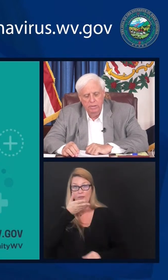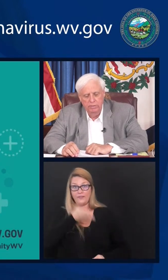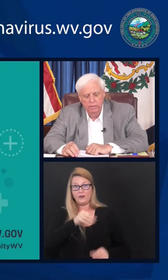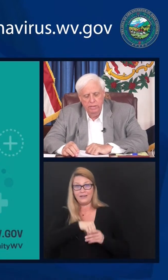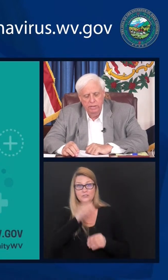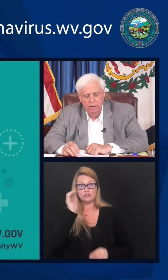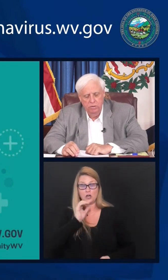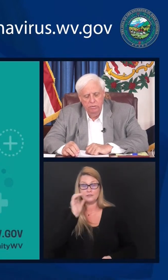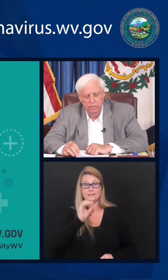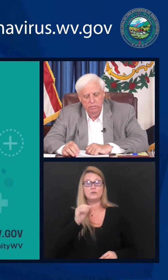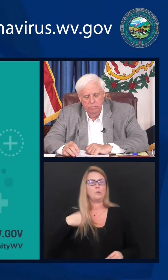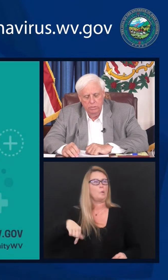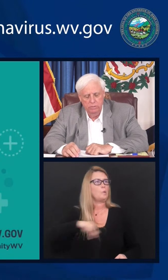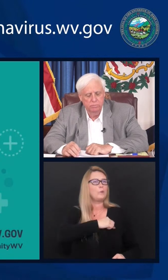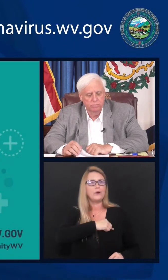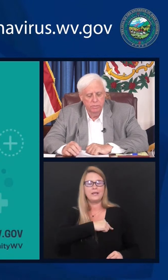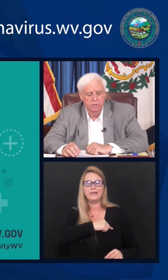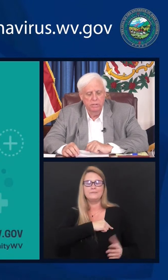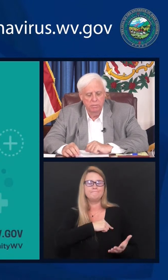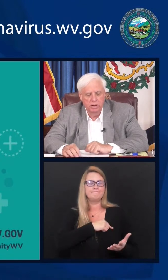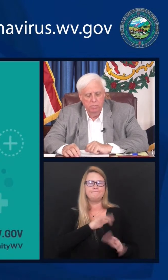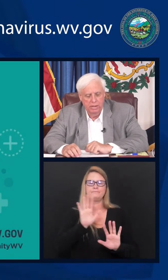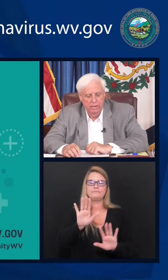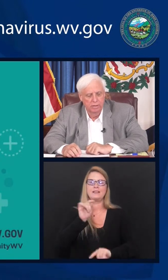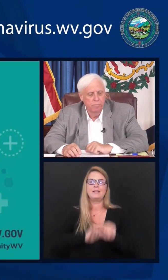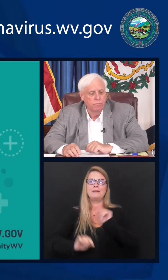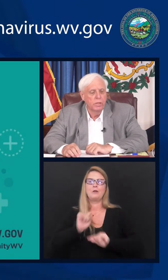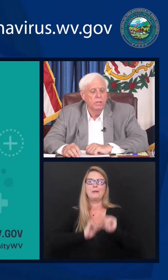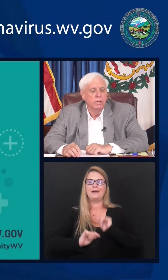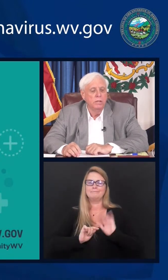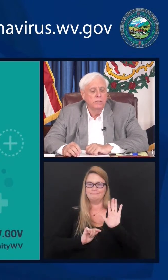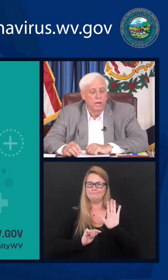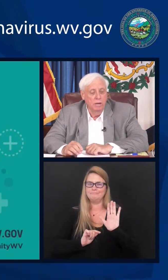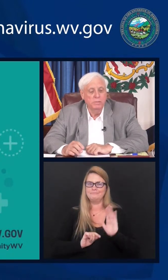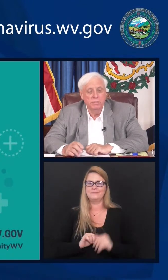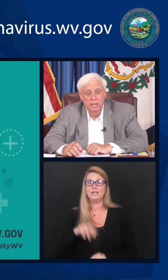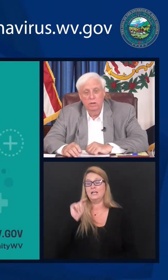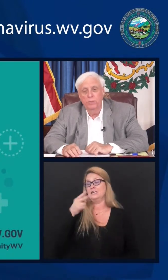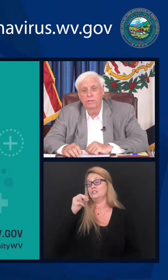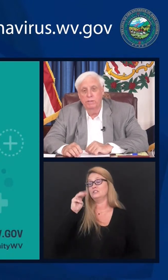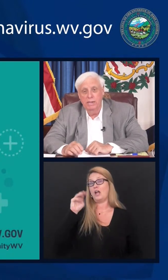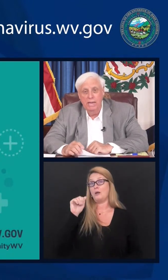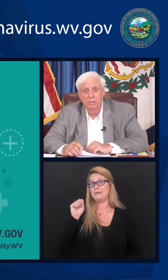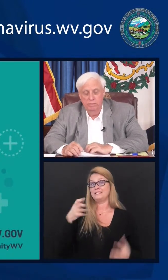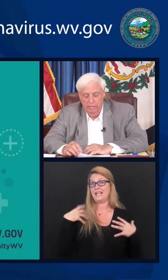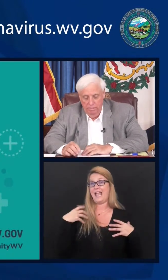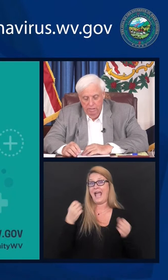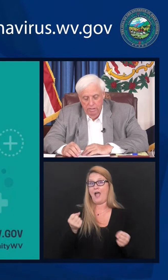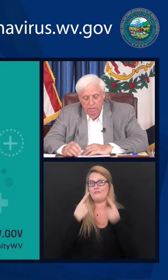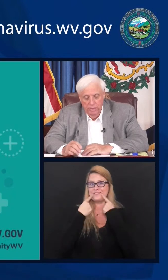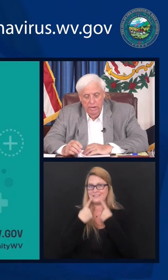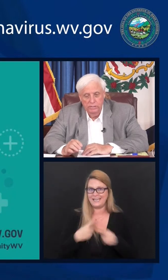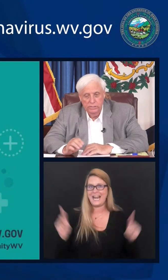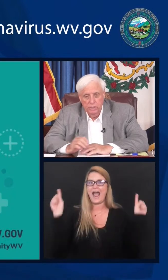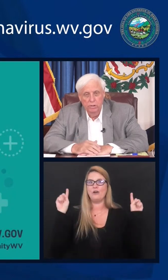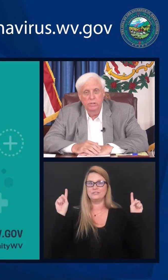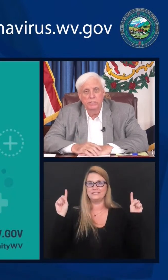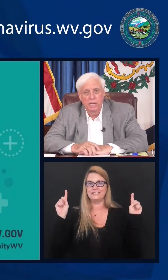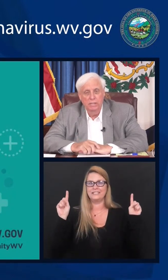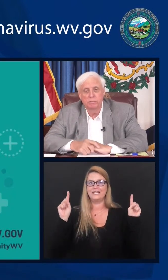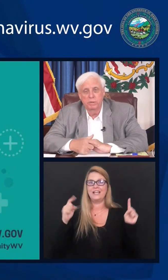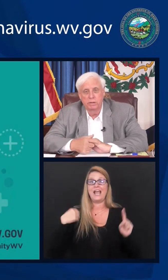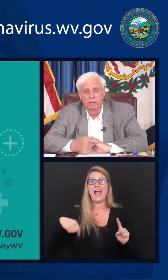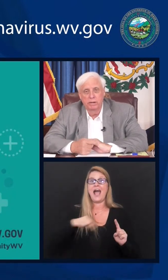absolutely, I mean, you know, let me go back. Thomas Health is announcing that our